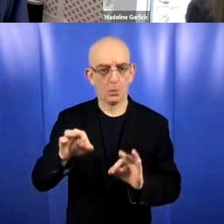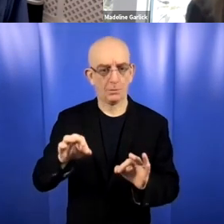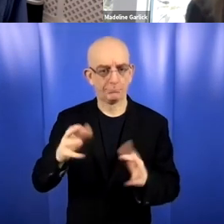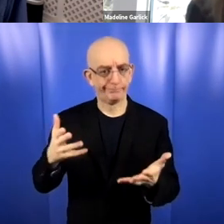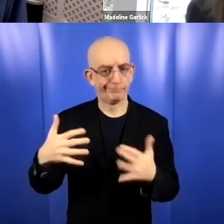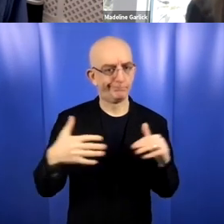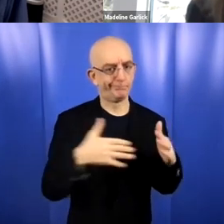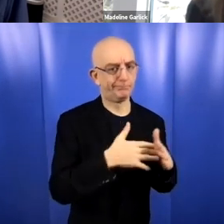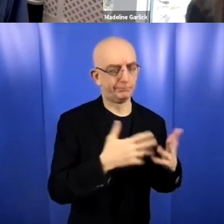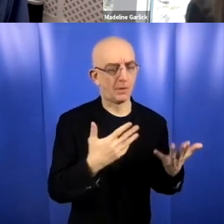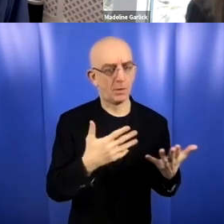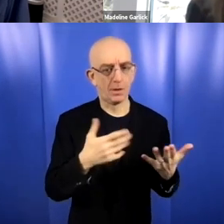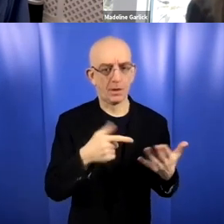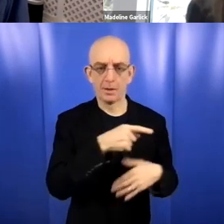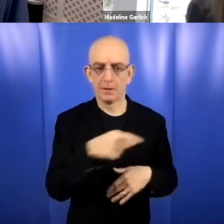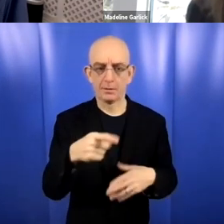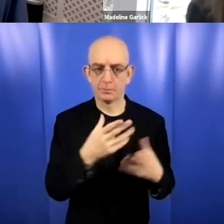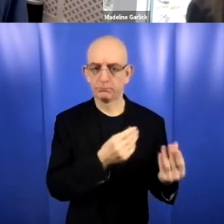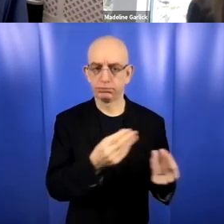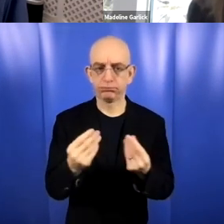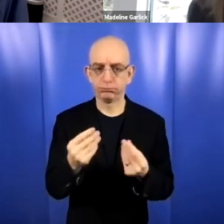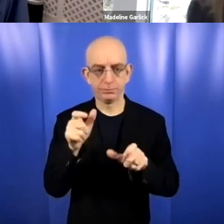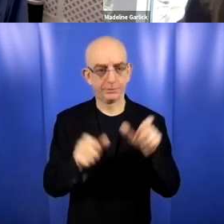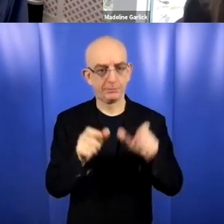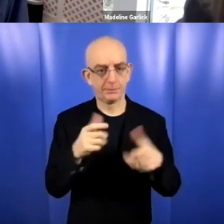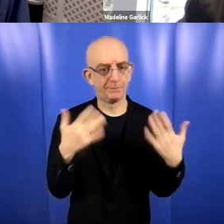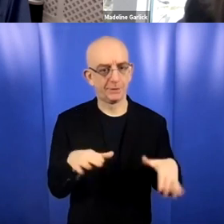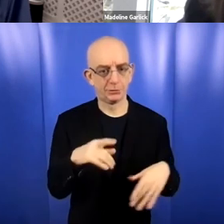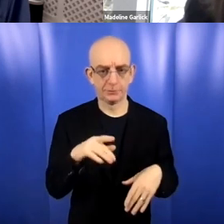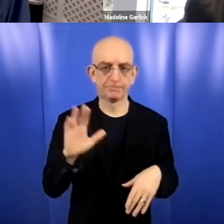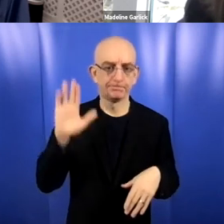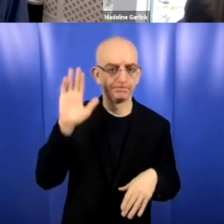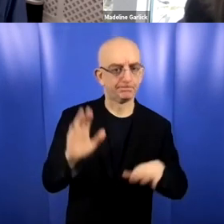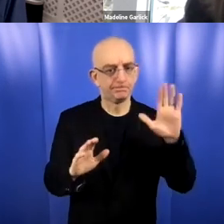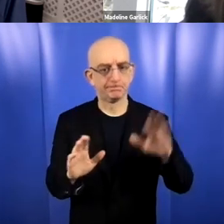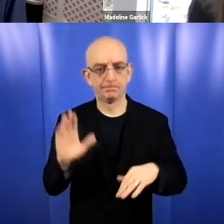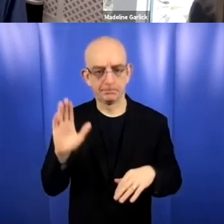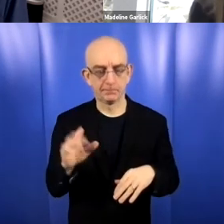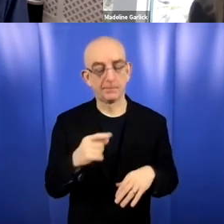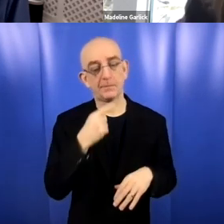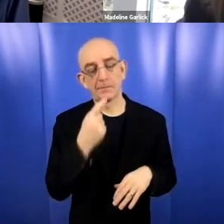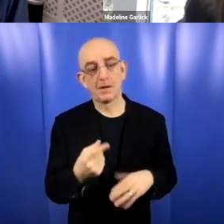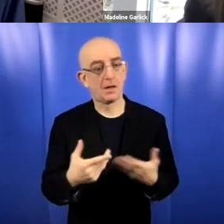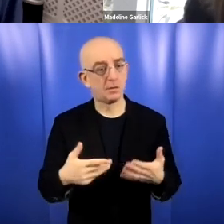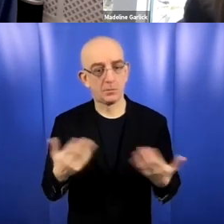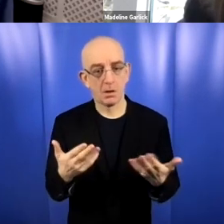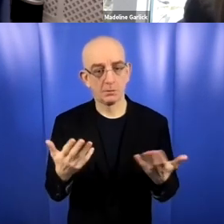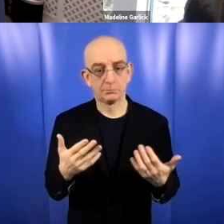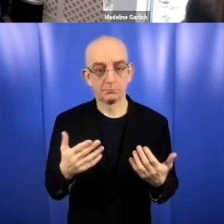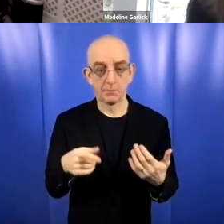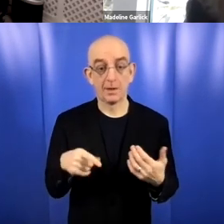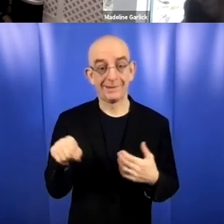will be much less displacement during an armed conflict if the parties to the conflict actually abided by the rules of